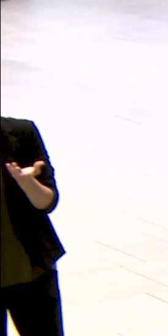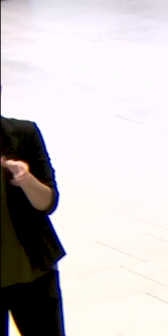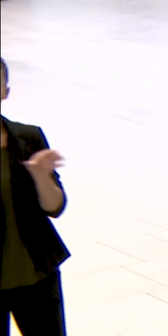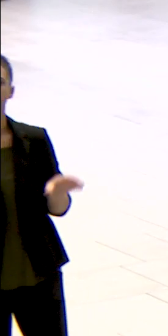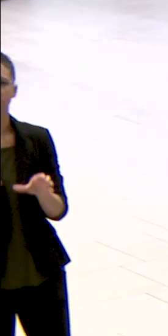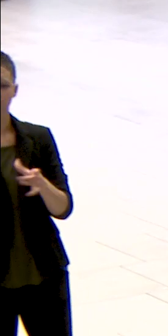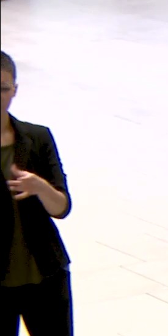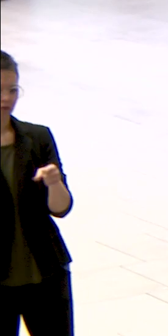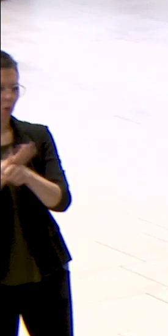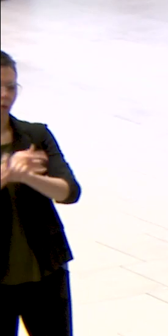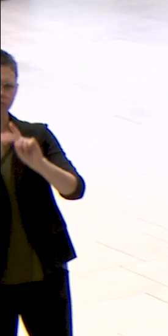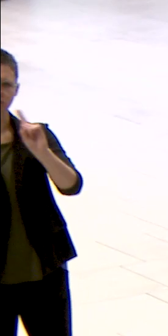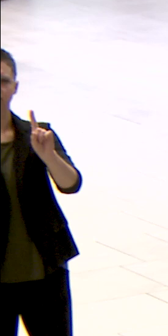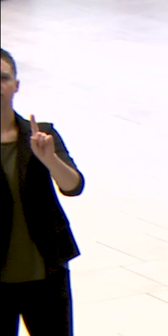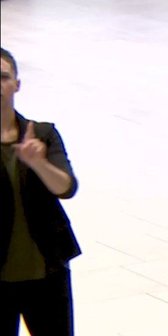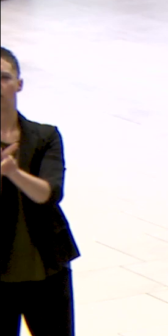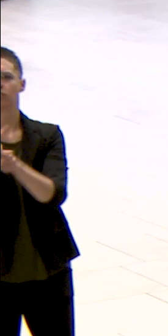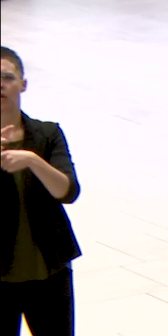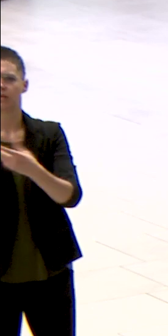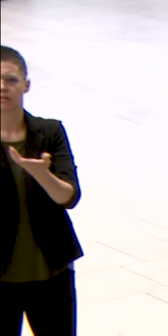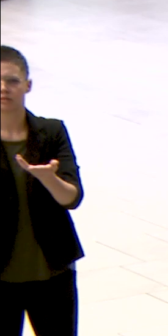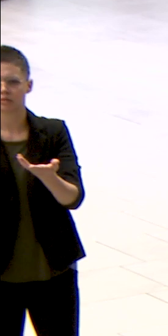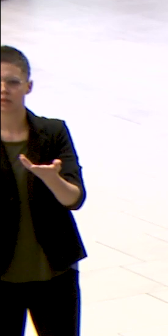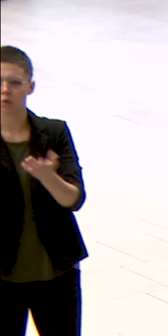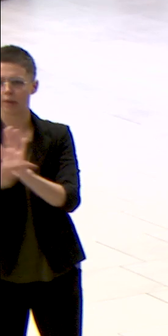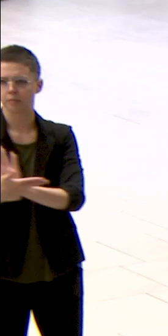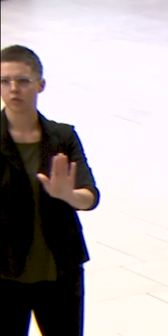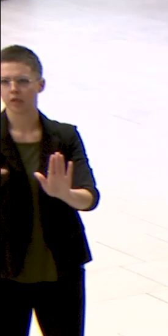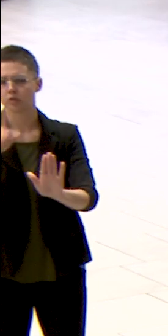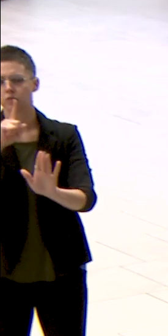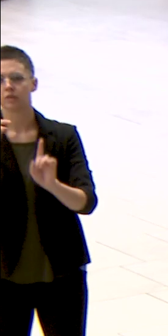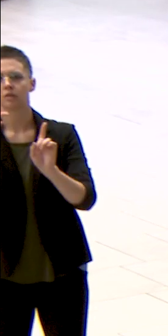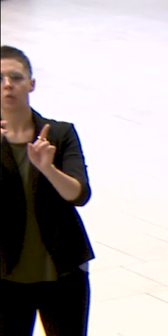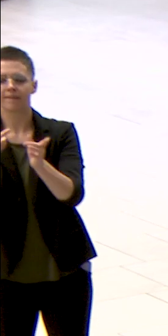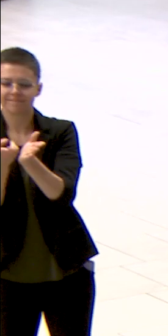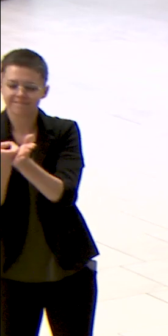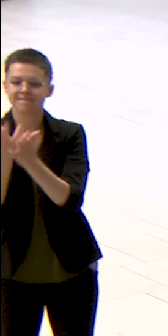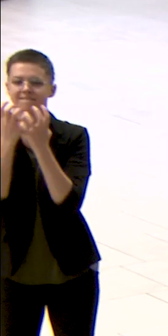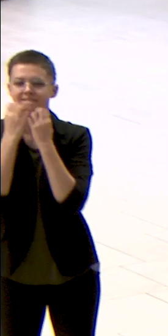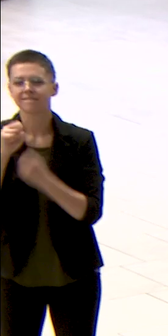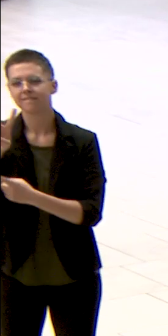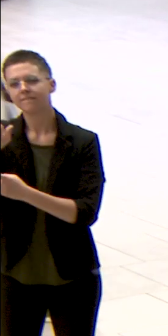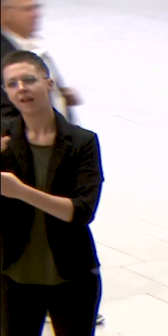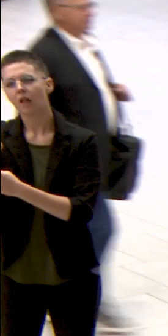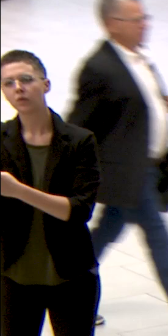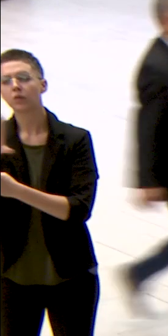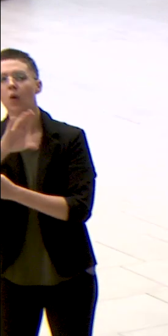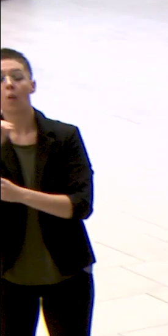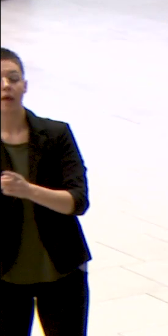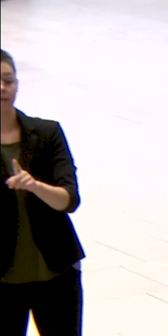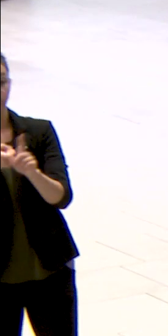the whole mission of what your product ought to be or what your brand is really about driving true value and coming from a point of